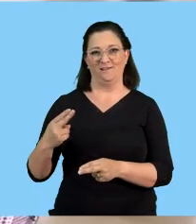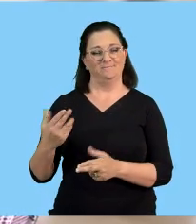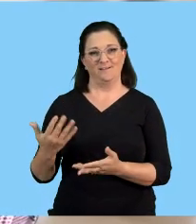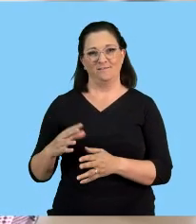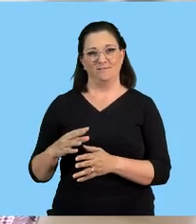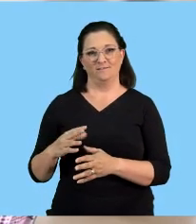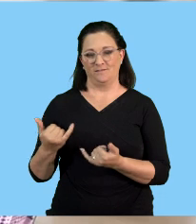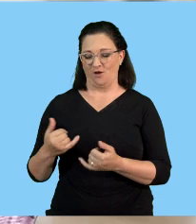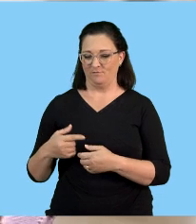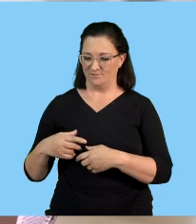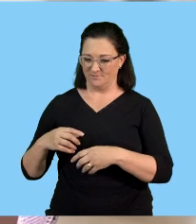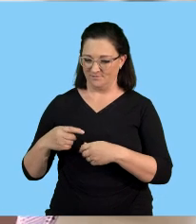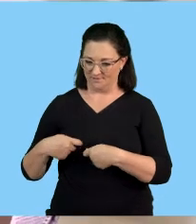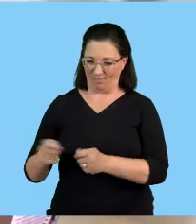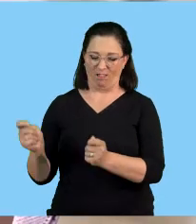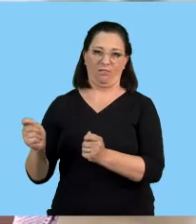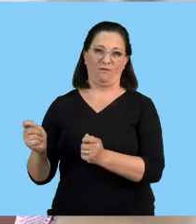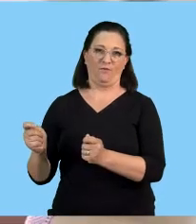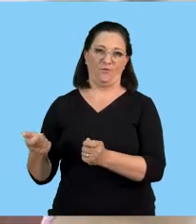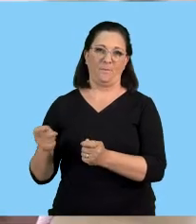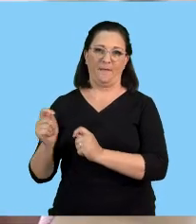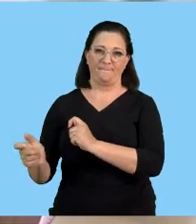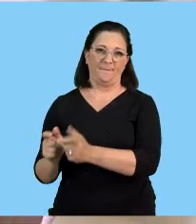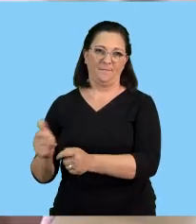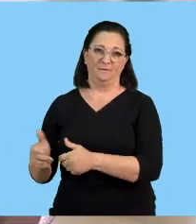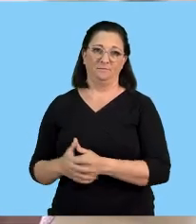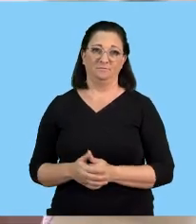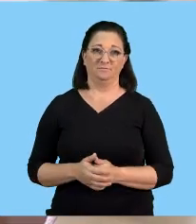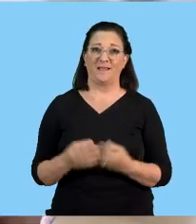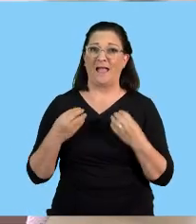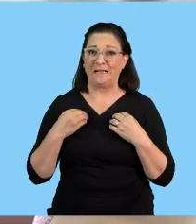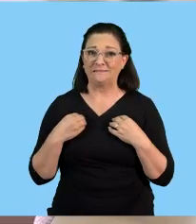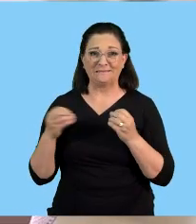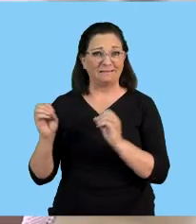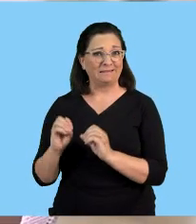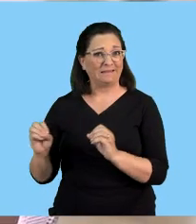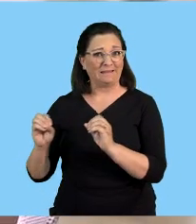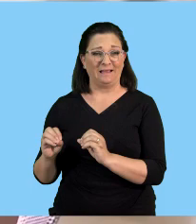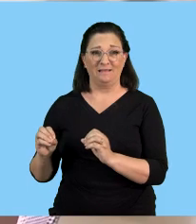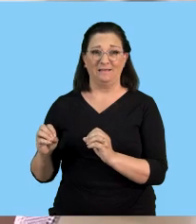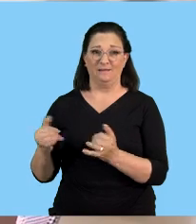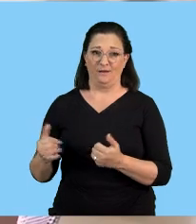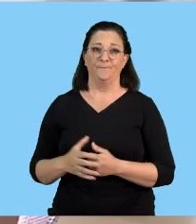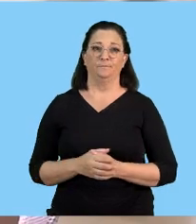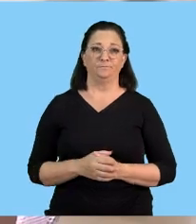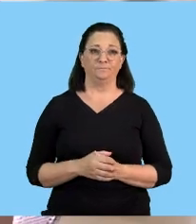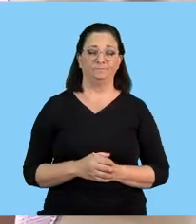to sell the assets to repay creditors. So if they've sold their assets, meaning there is nothing on the business